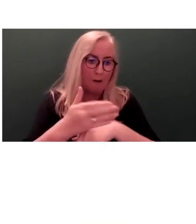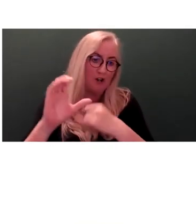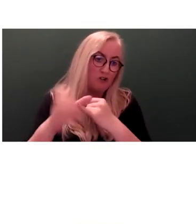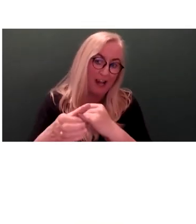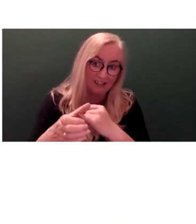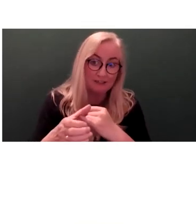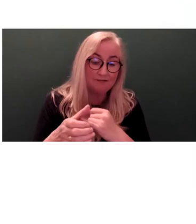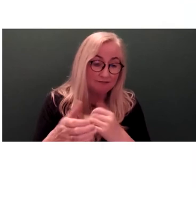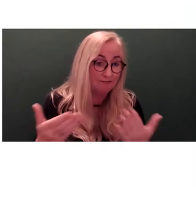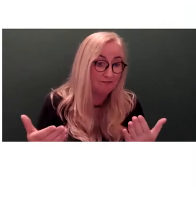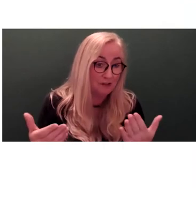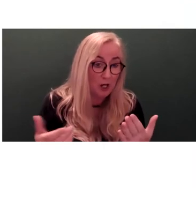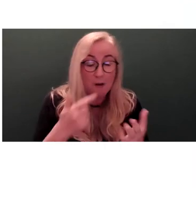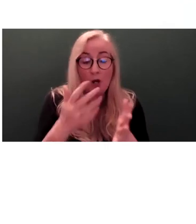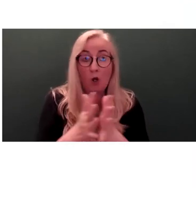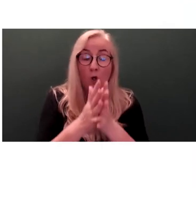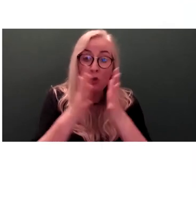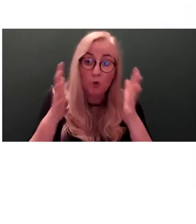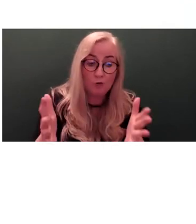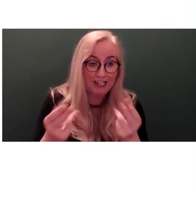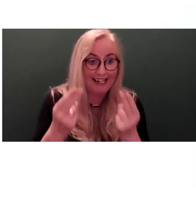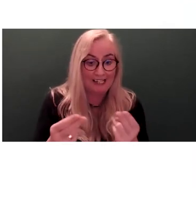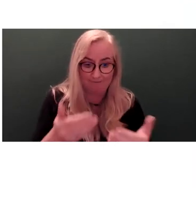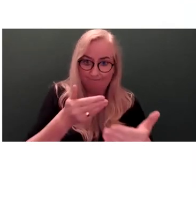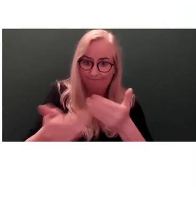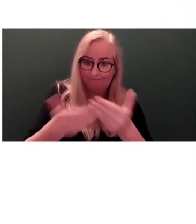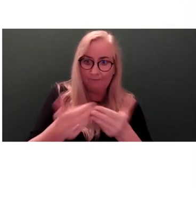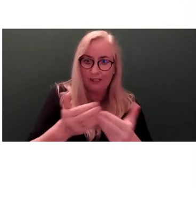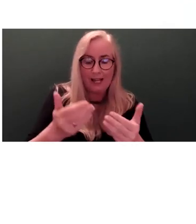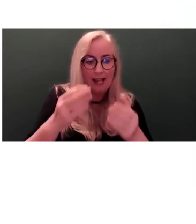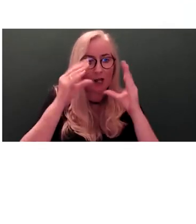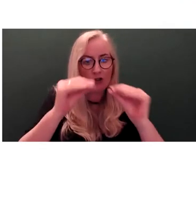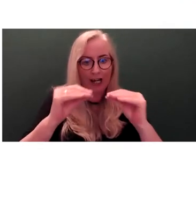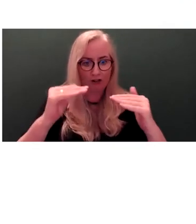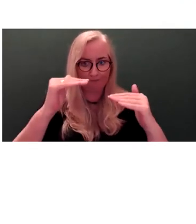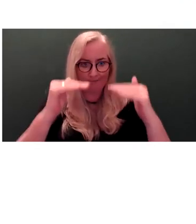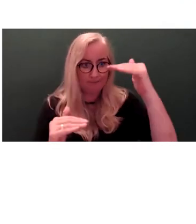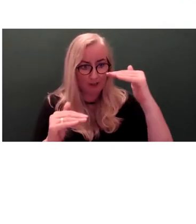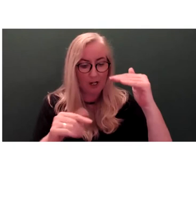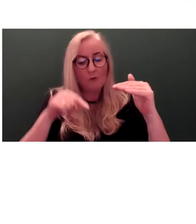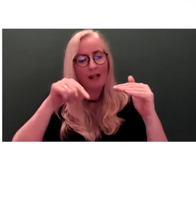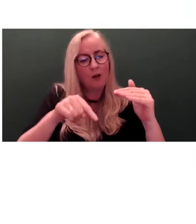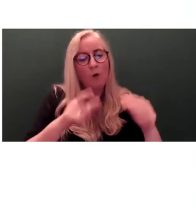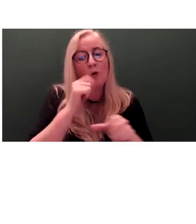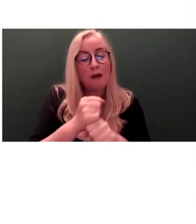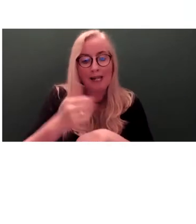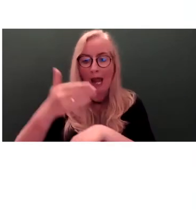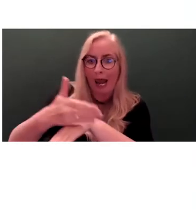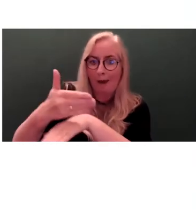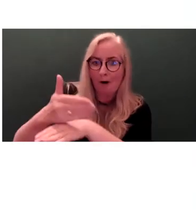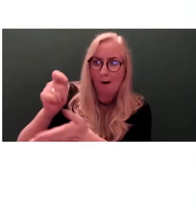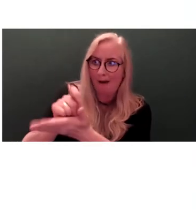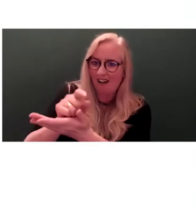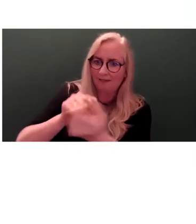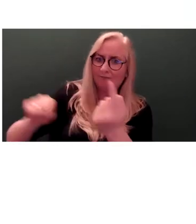talked about this. So there's a huge need to redress the education imbalance. And in a sense, we're talking here about the labour market today, but we